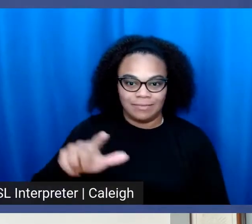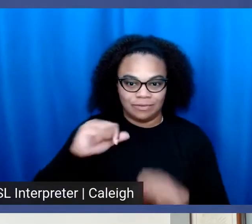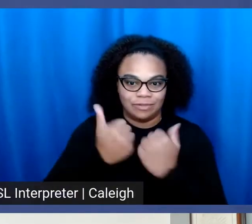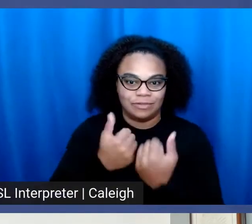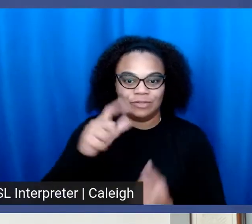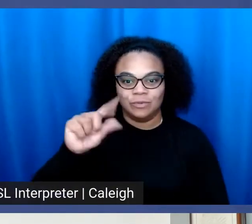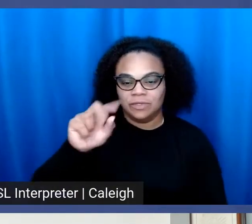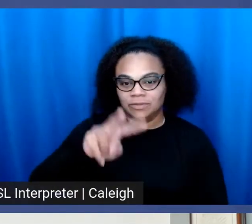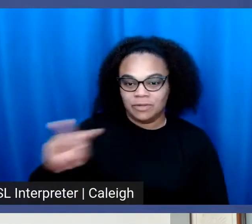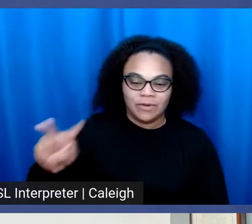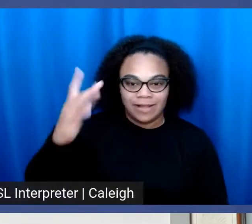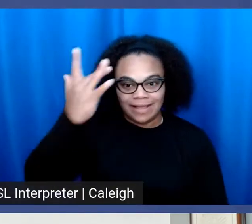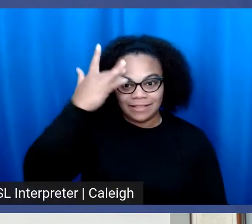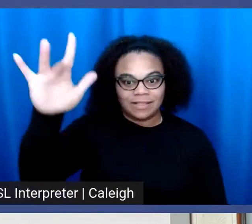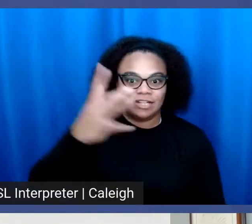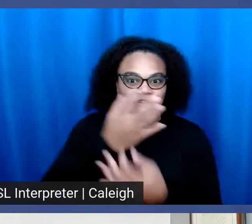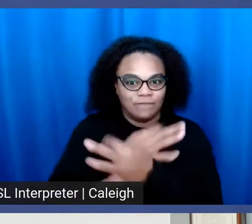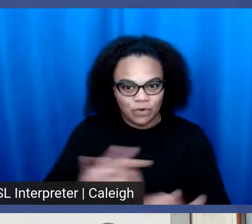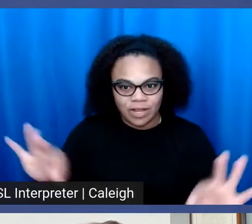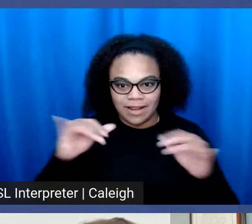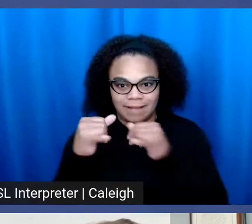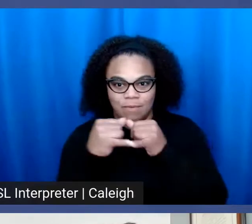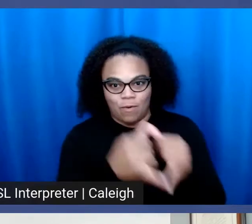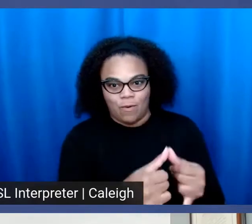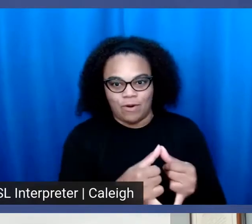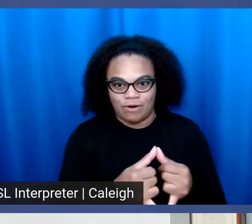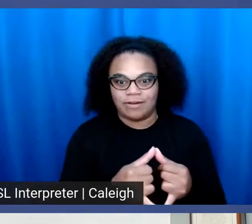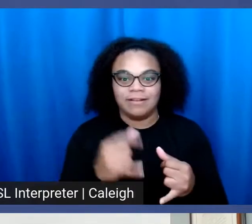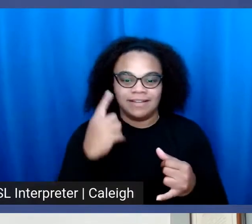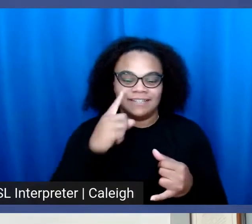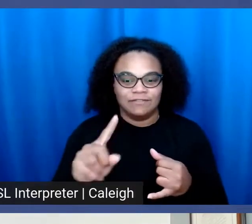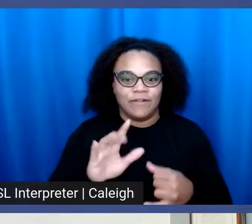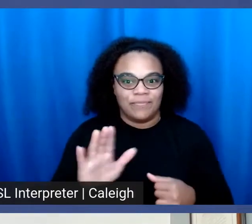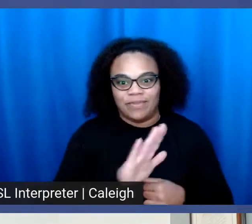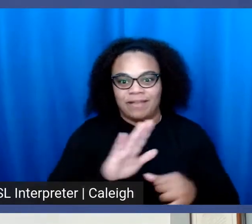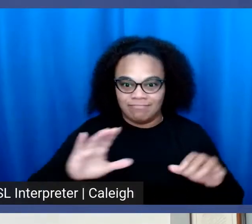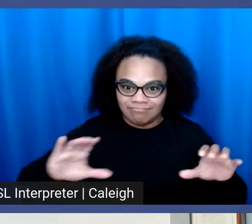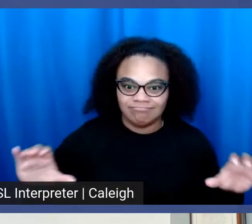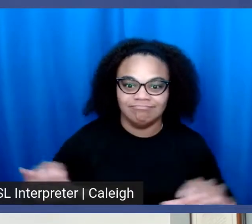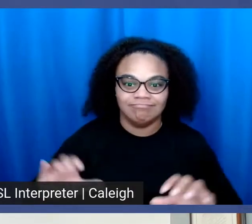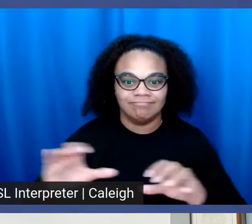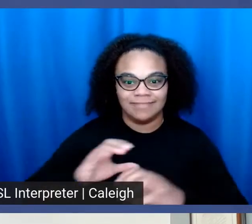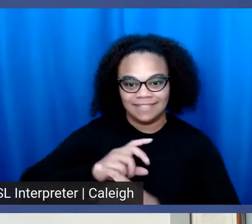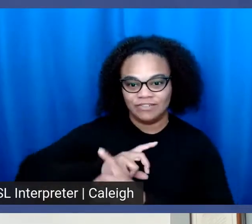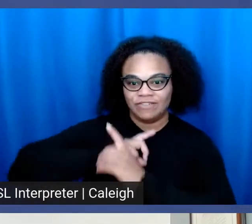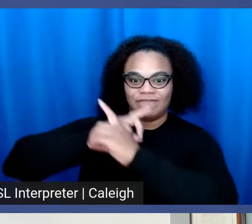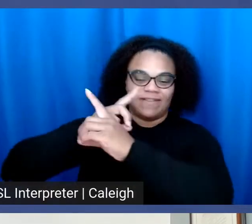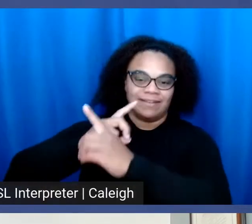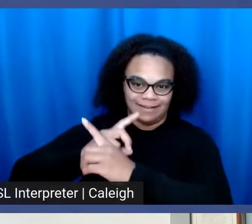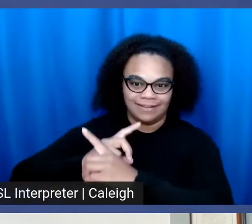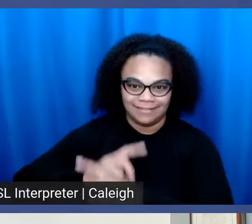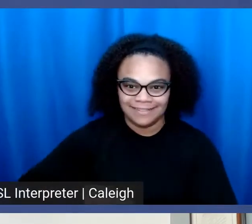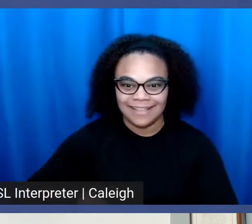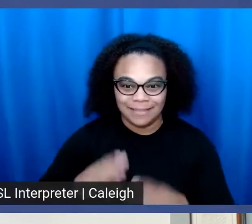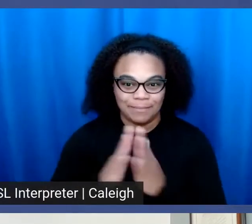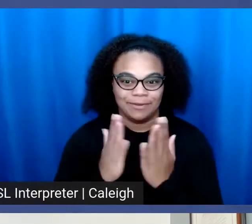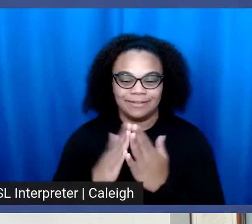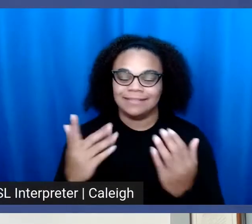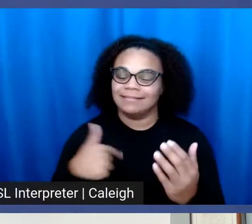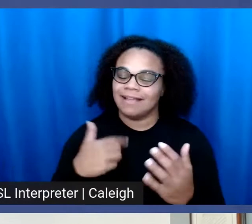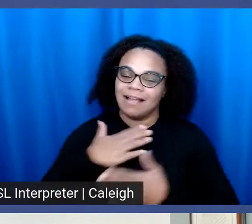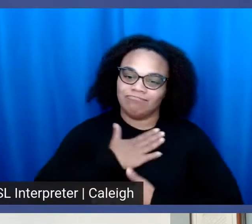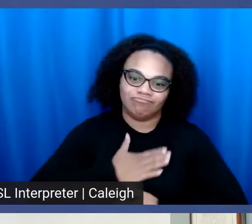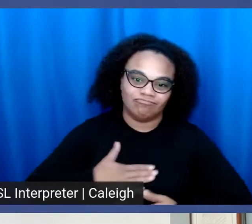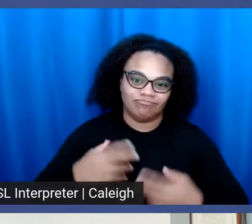Freedom Award for their activism in defending the First Amendment. I had the great pleasure of sitting with several of those students